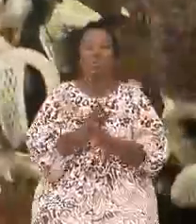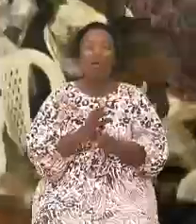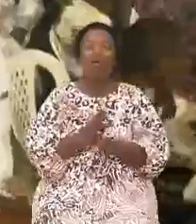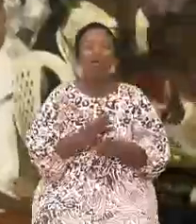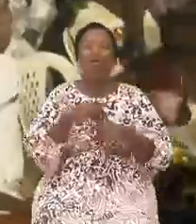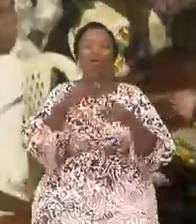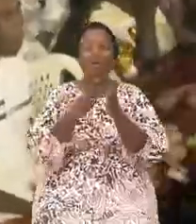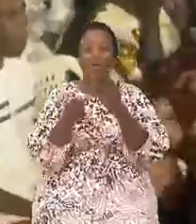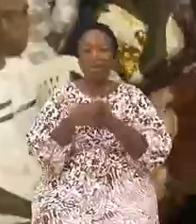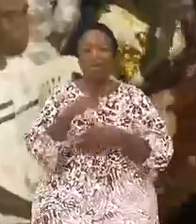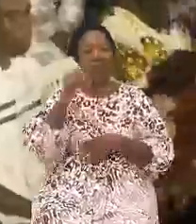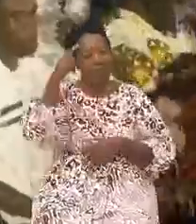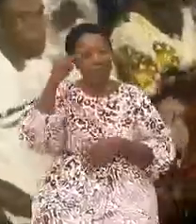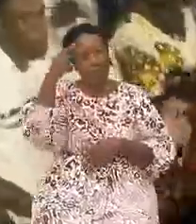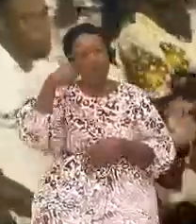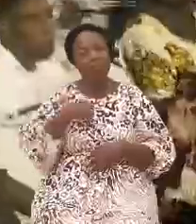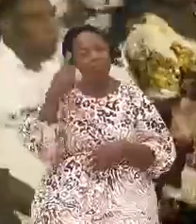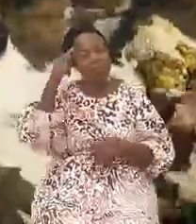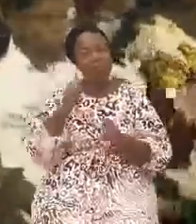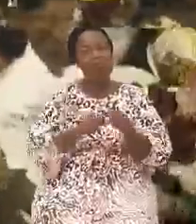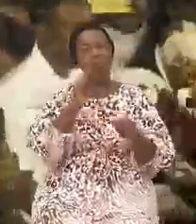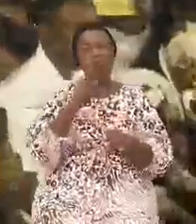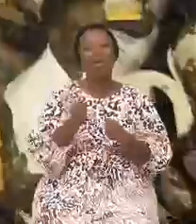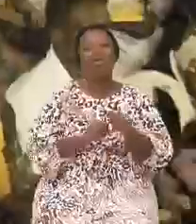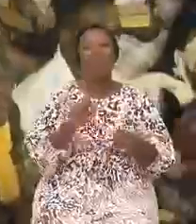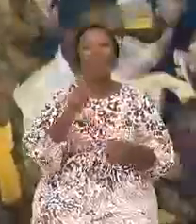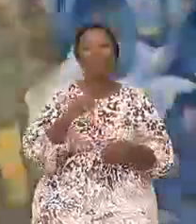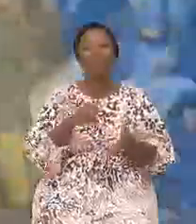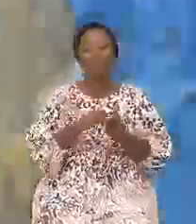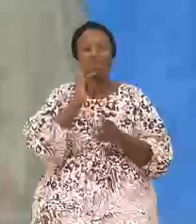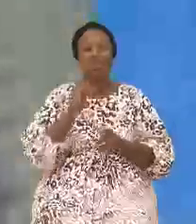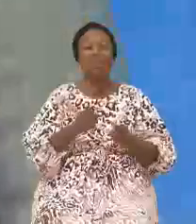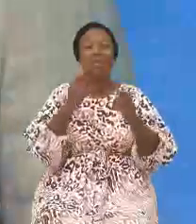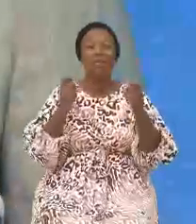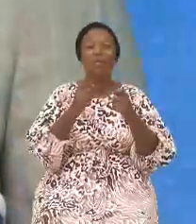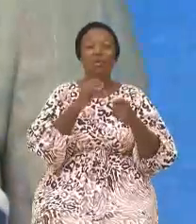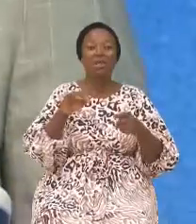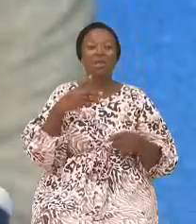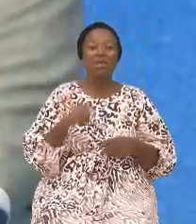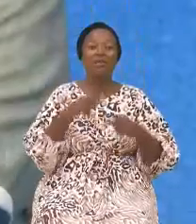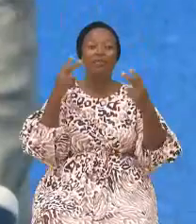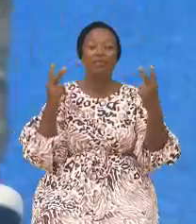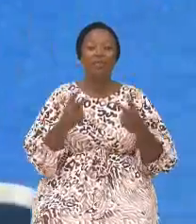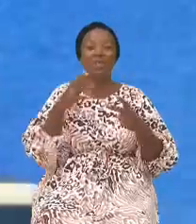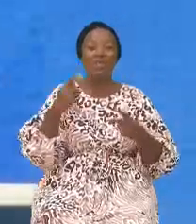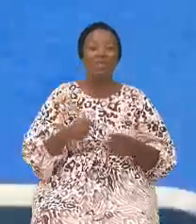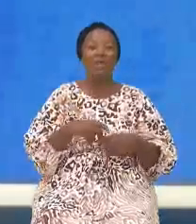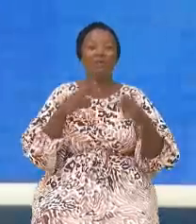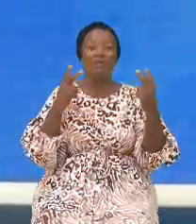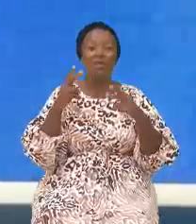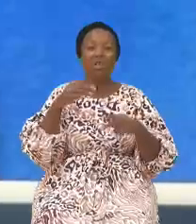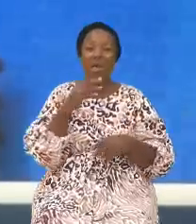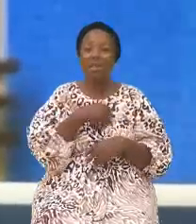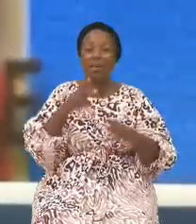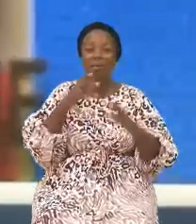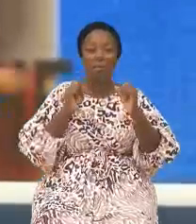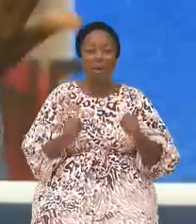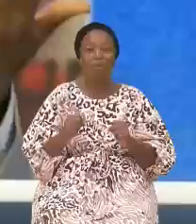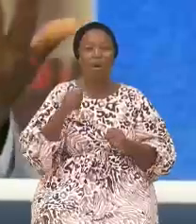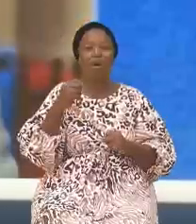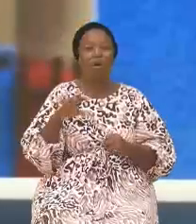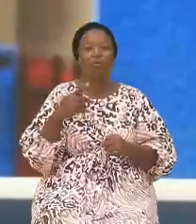that this global crusade for you, for me, for everyone, everywhere, is celebrating